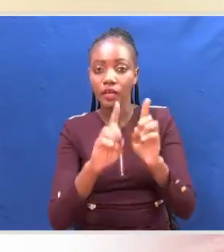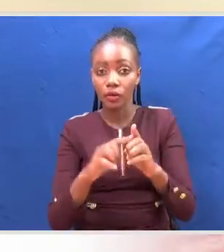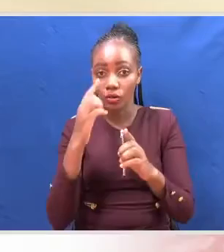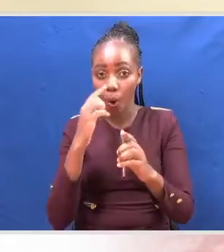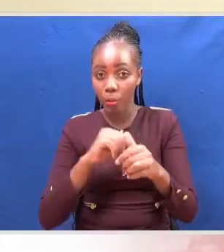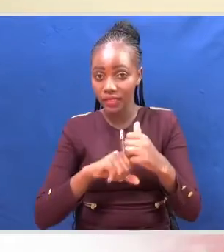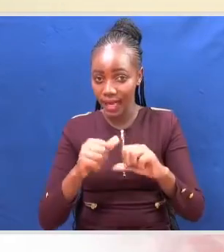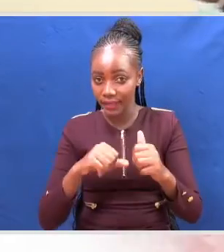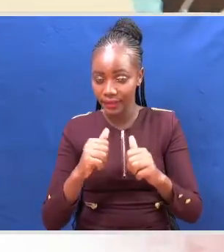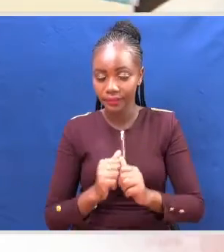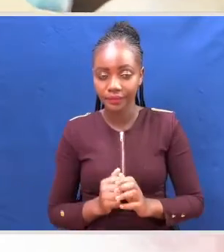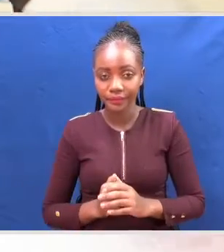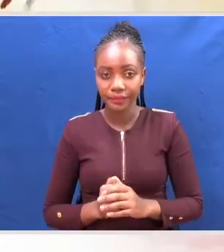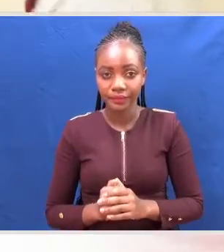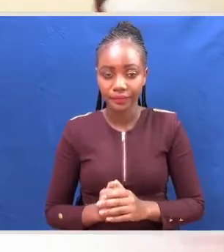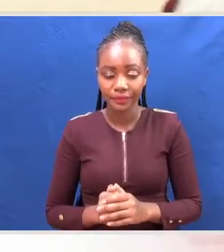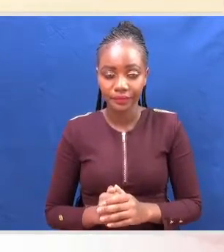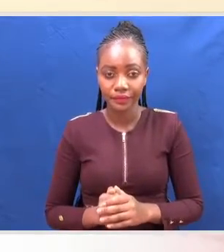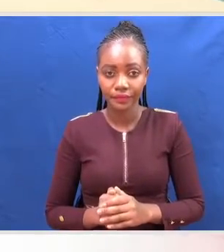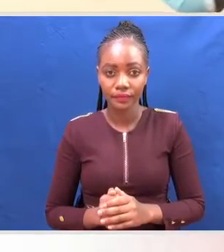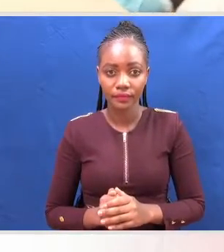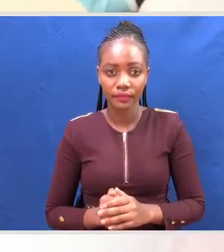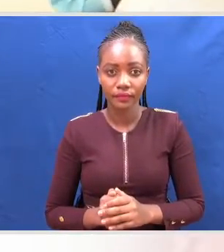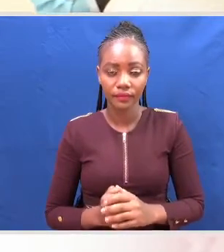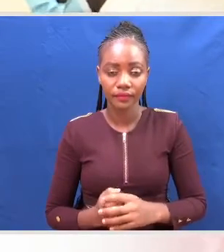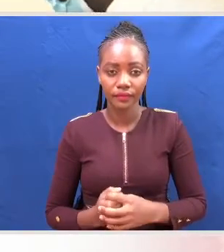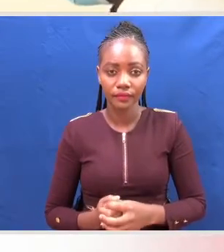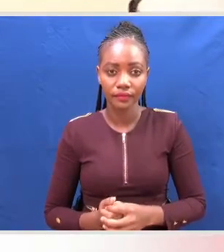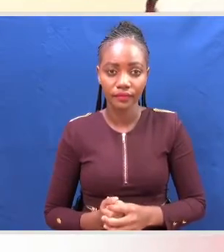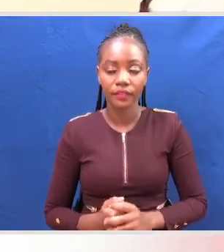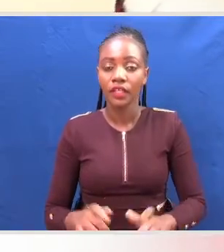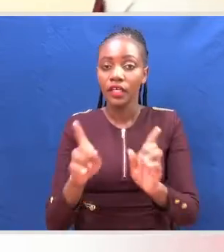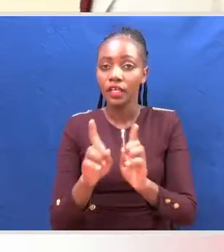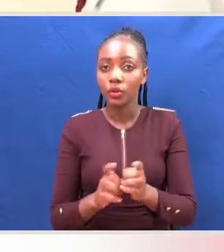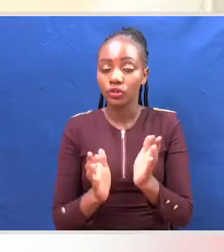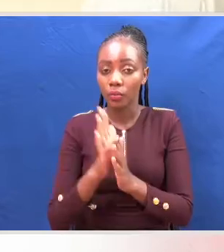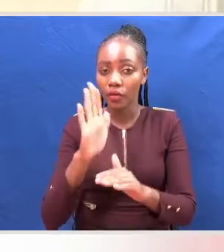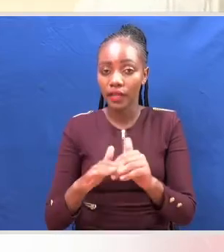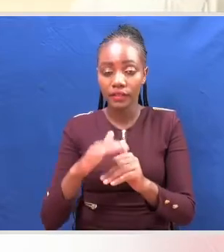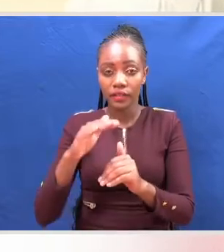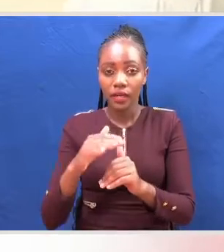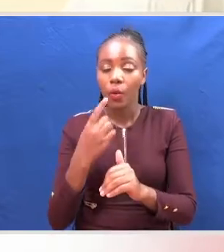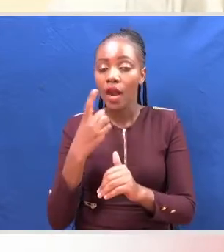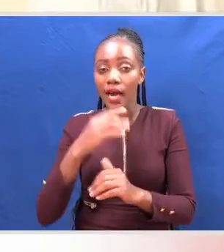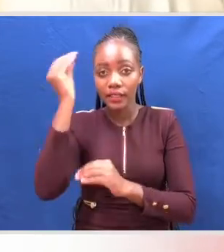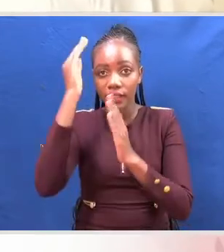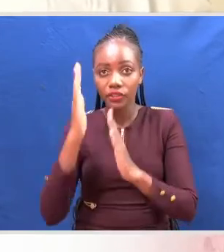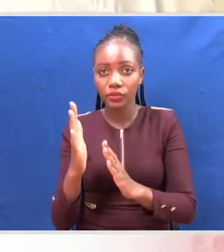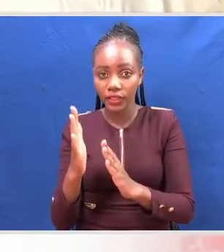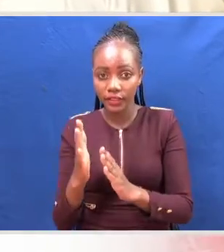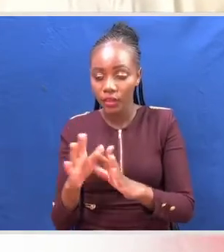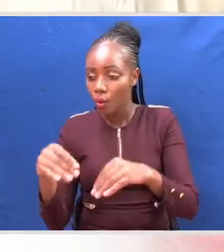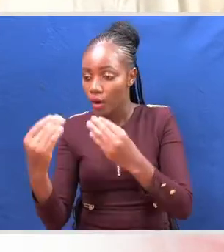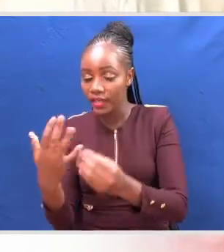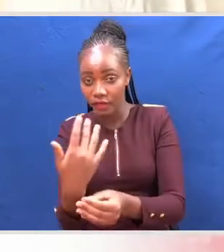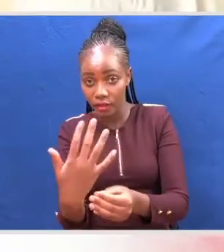science. Have a seat. The over 100 pupils taking the test were ushered in one by